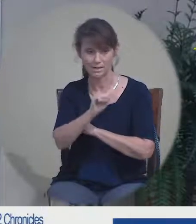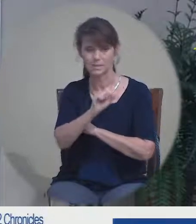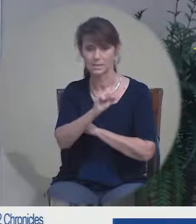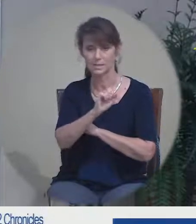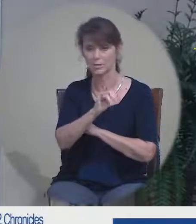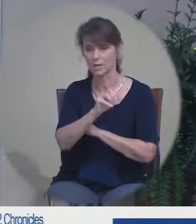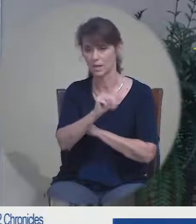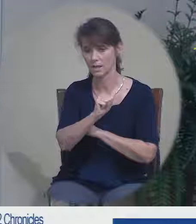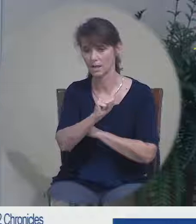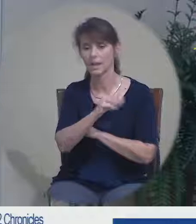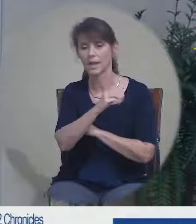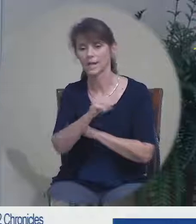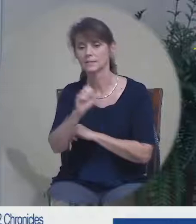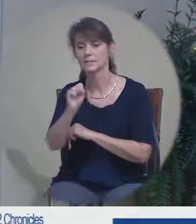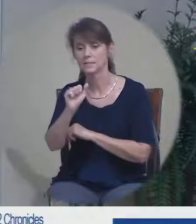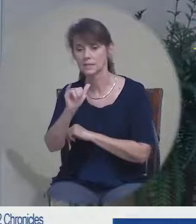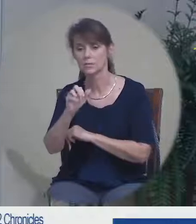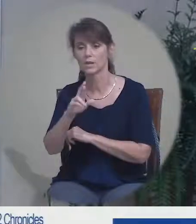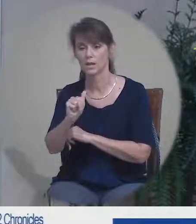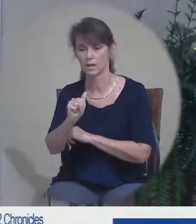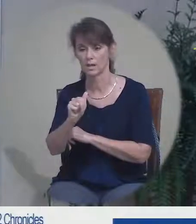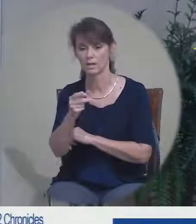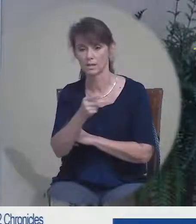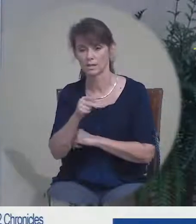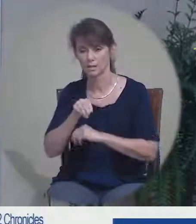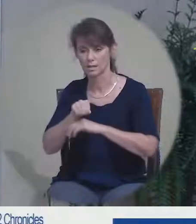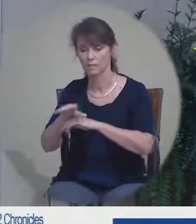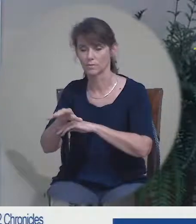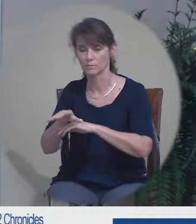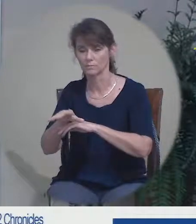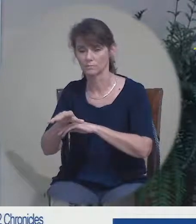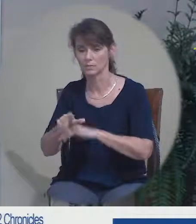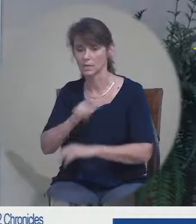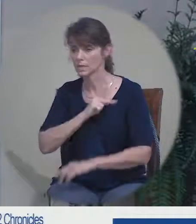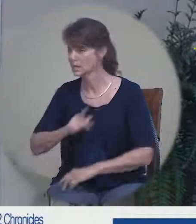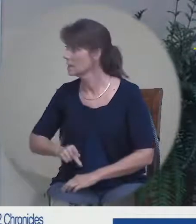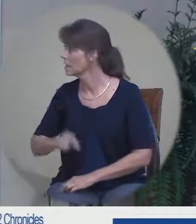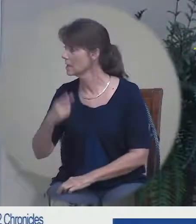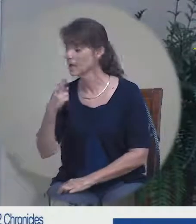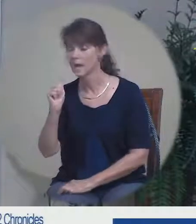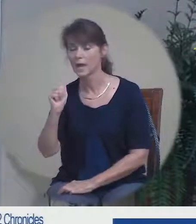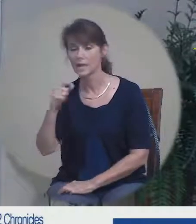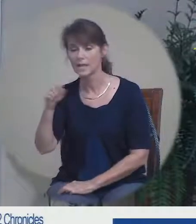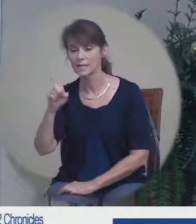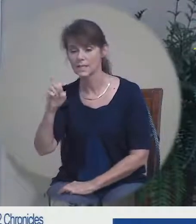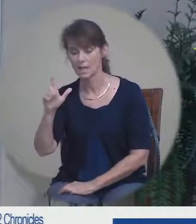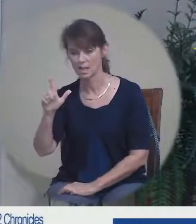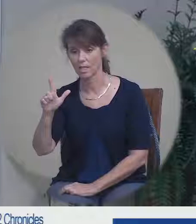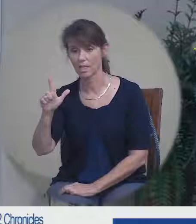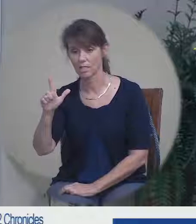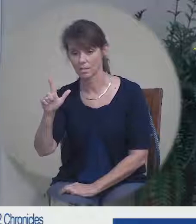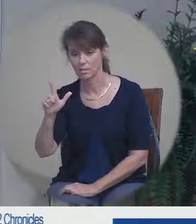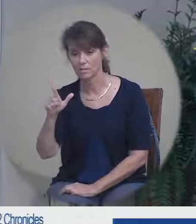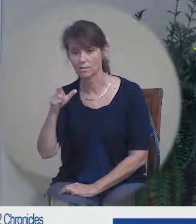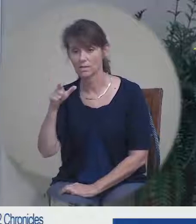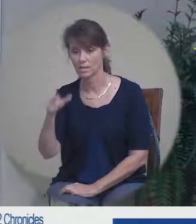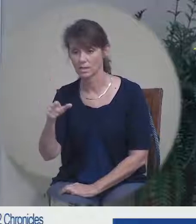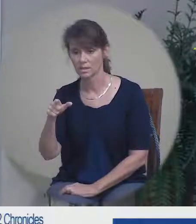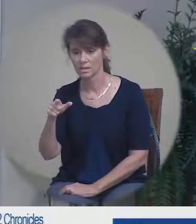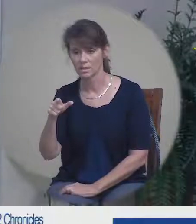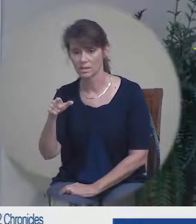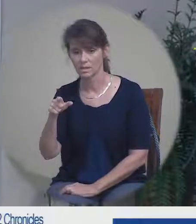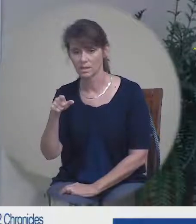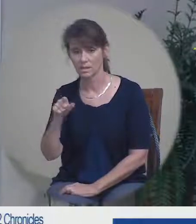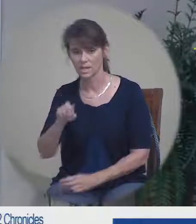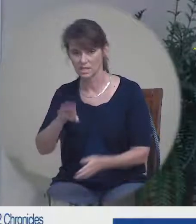dates regarding these two kingdoms. We have King Hazael, who's always been a thorn in the side of the people of God. He